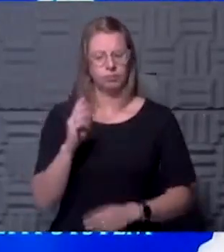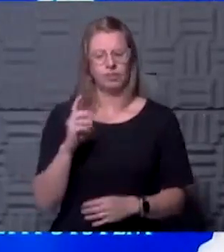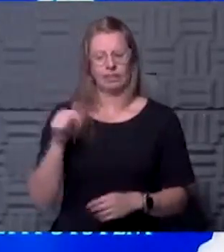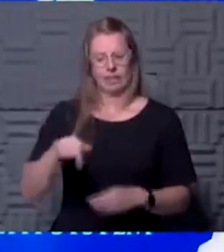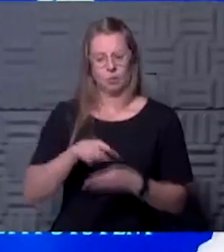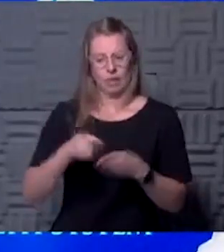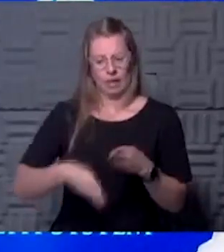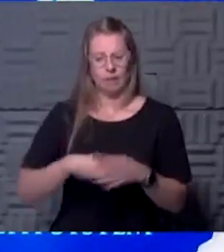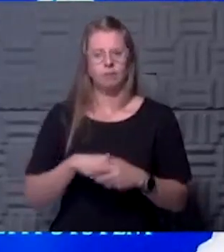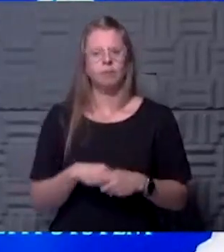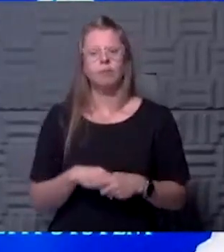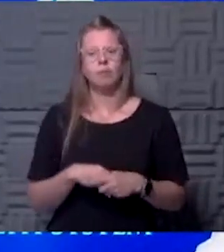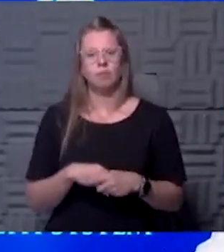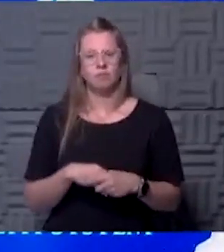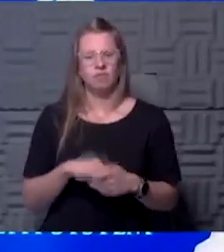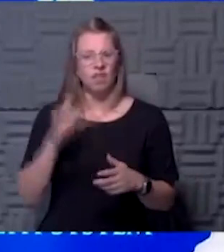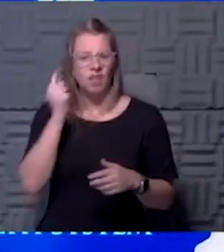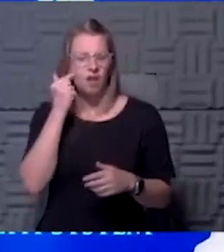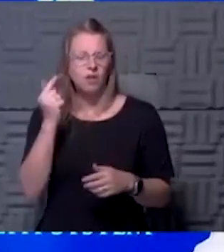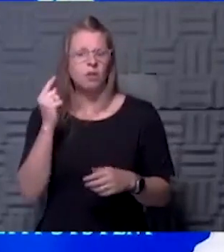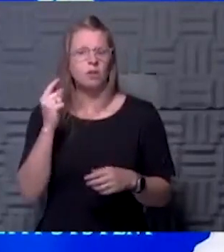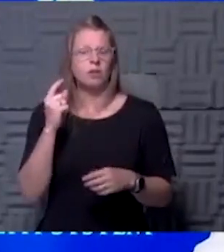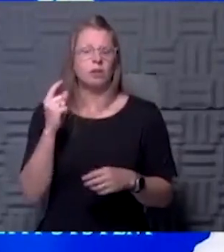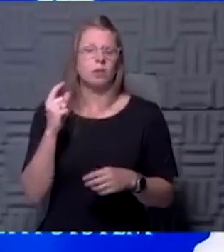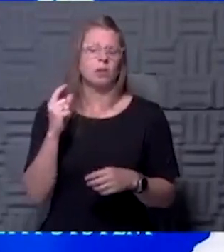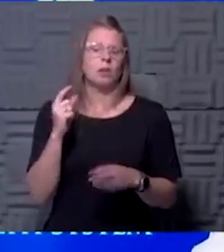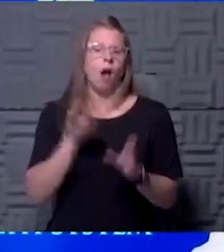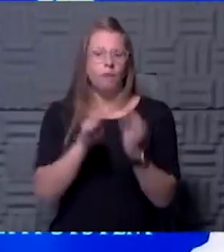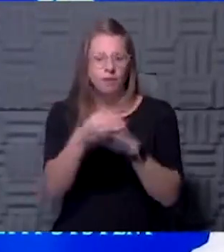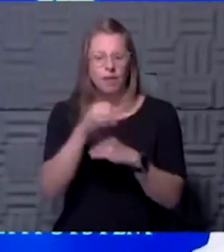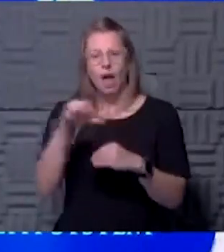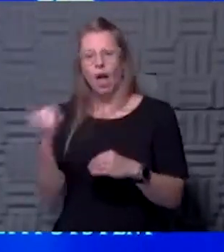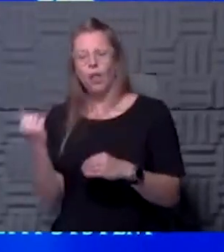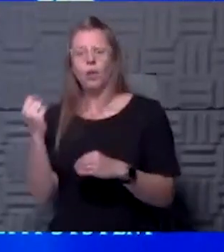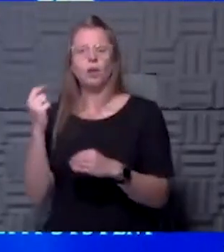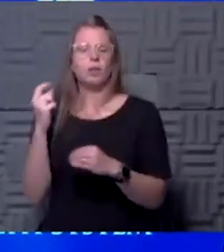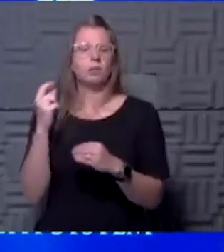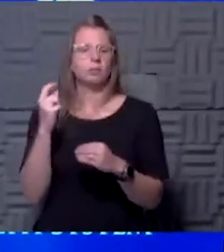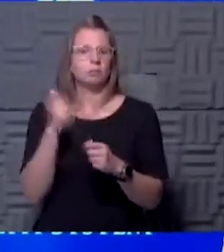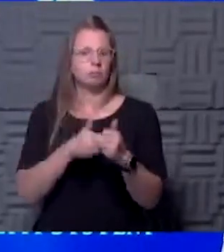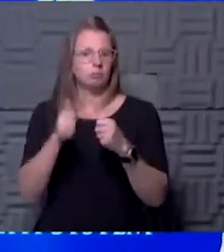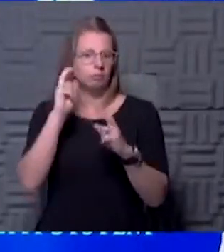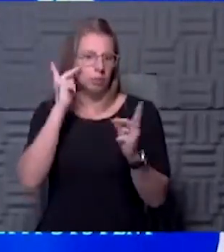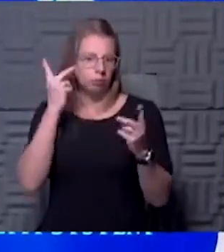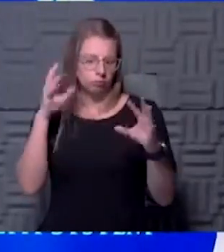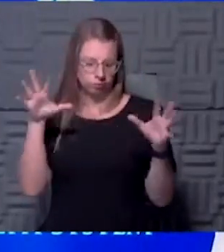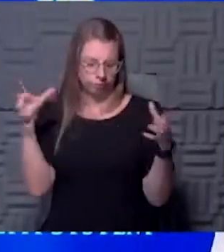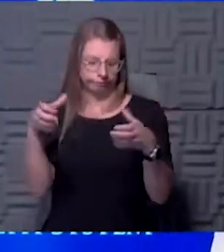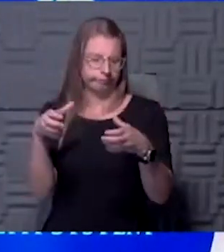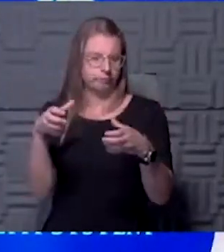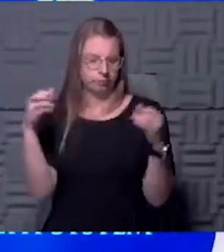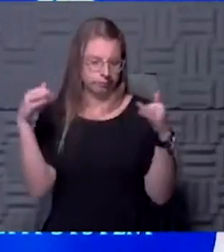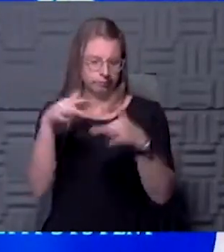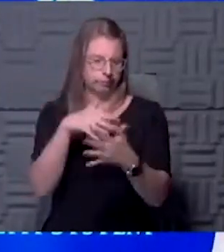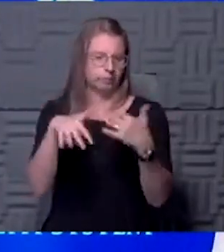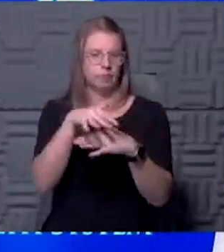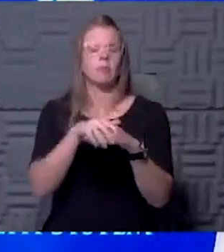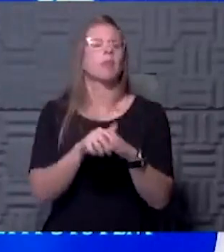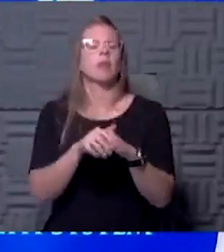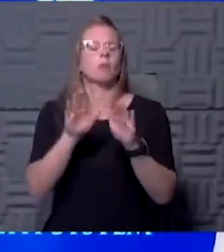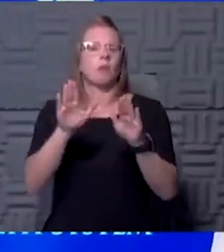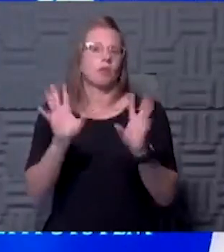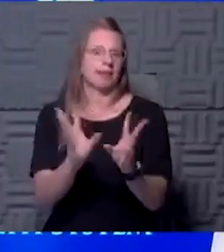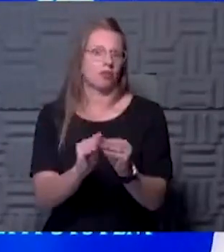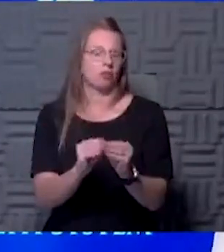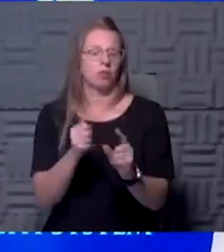well as members of the governor's office and state government, and then the Med Center, both a University and Health System side. And it was a great session. I